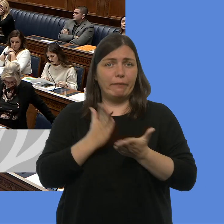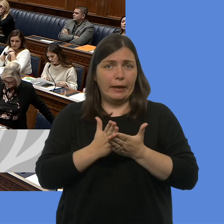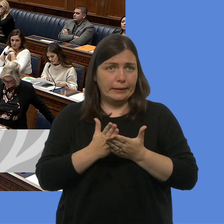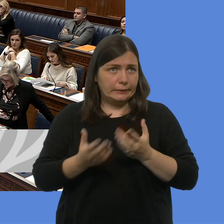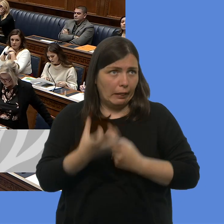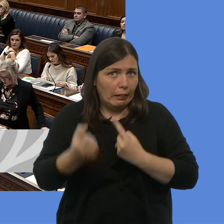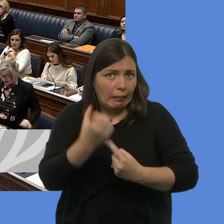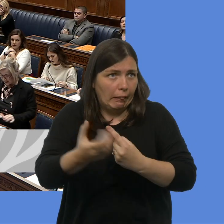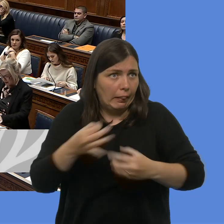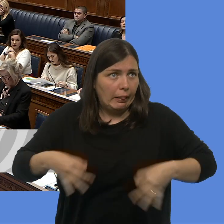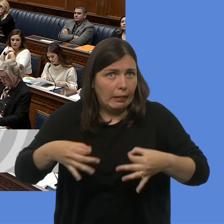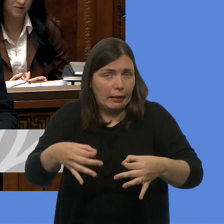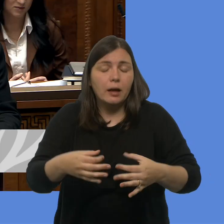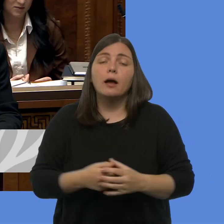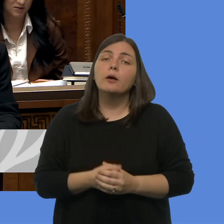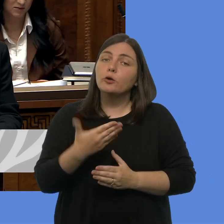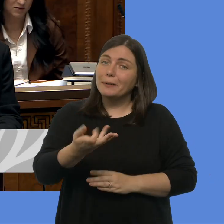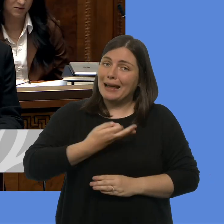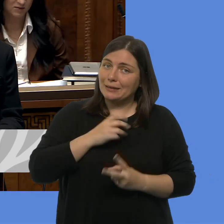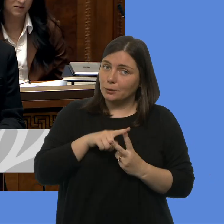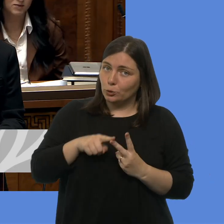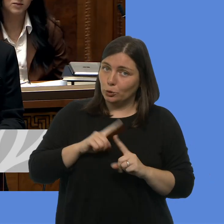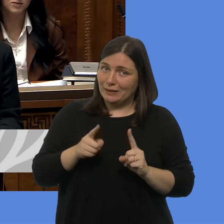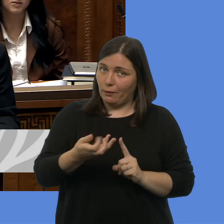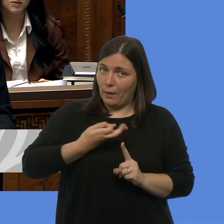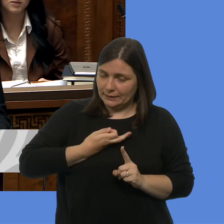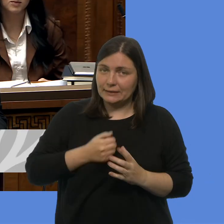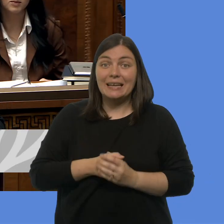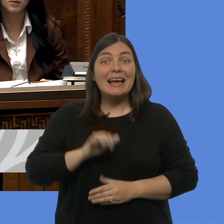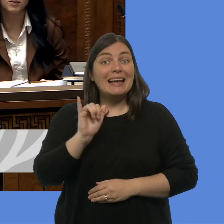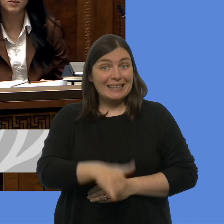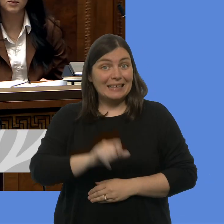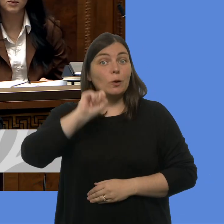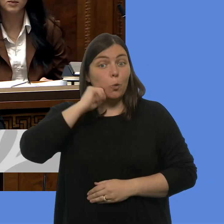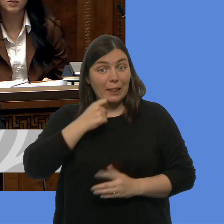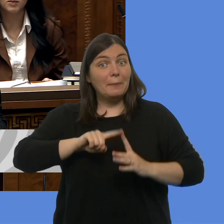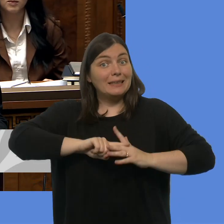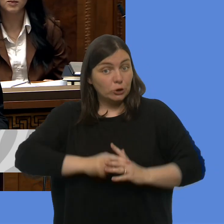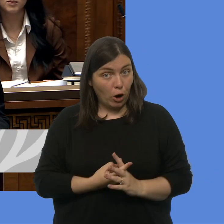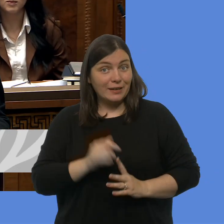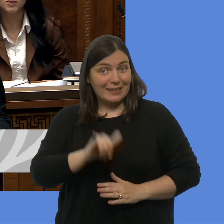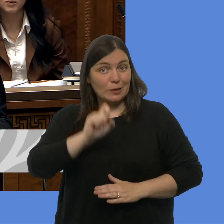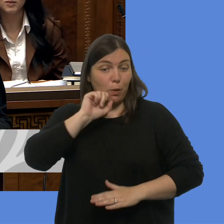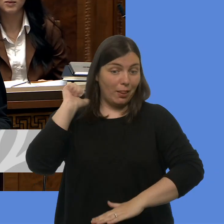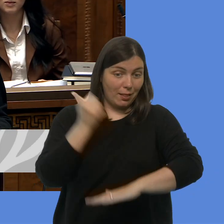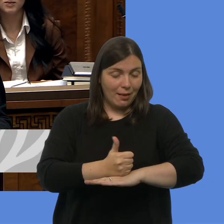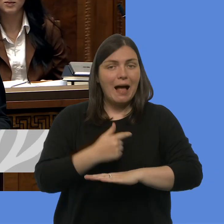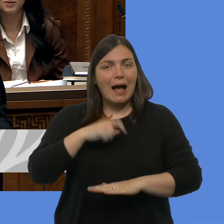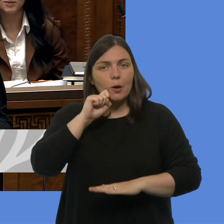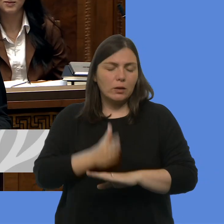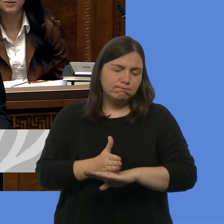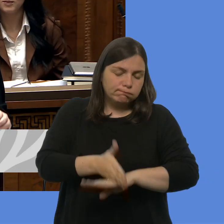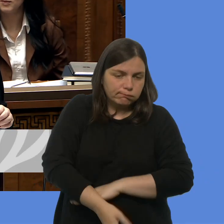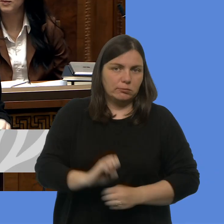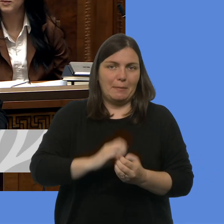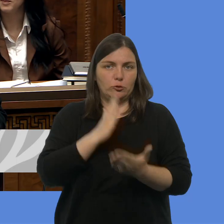Well, two different questions there. Yes, Casement Park is going to be started, and yes, Casement Park is going to be built. And I am going to work night and day to ensure that that's the